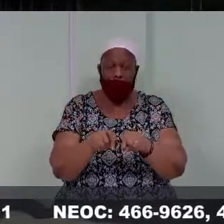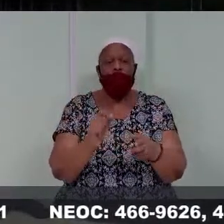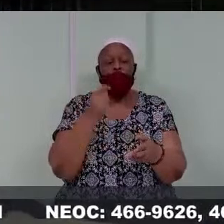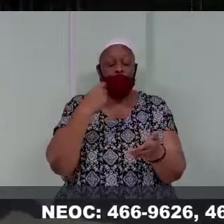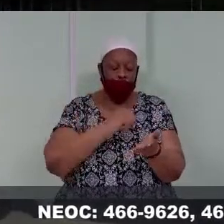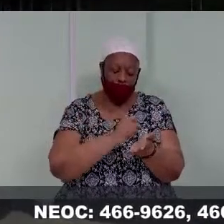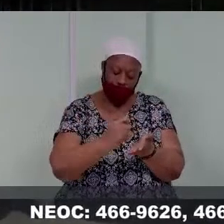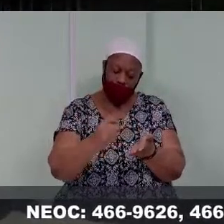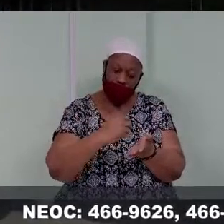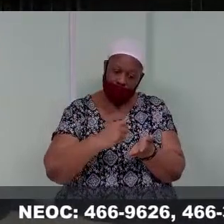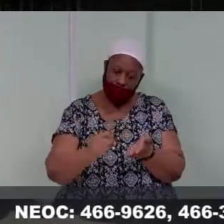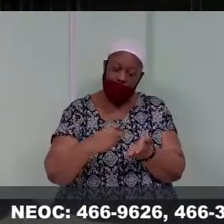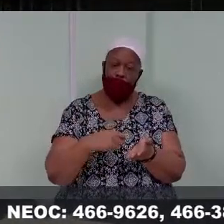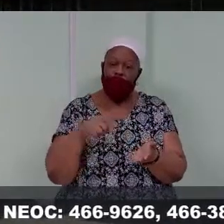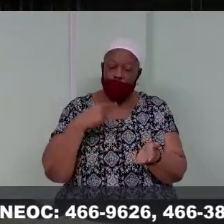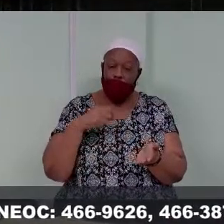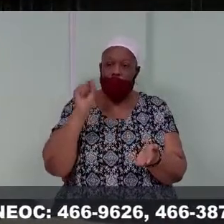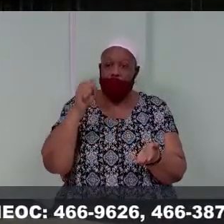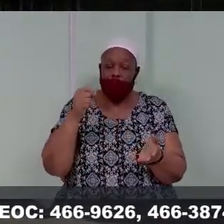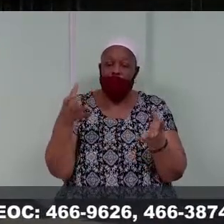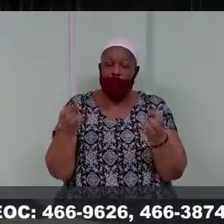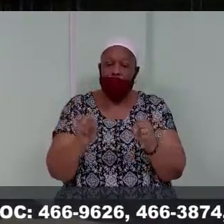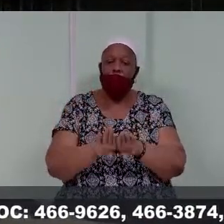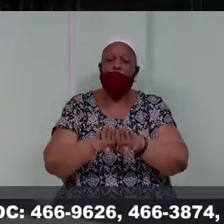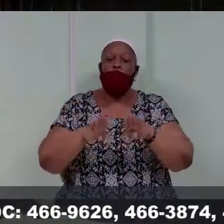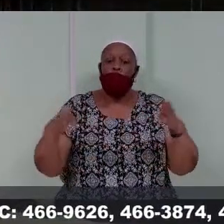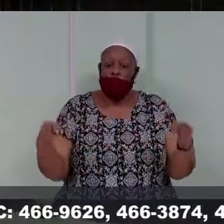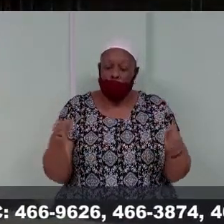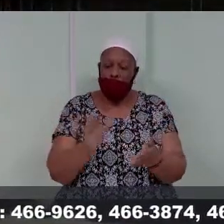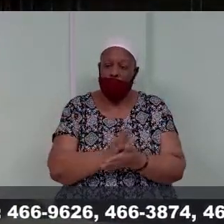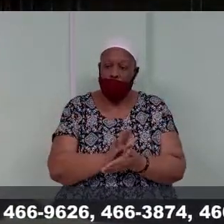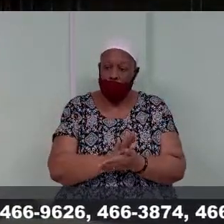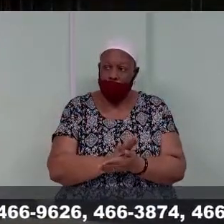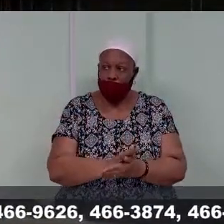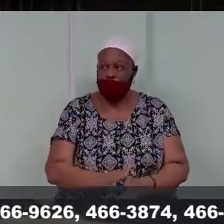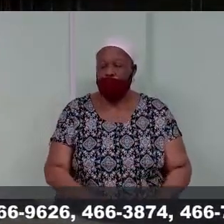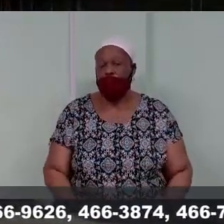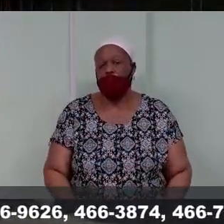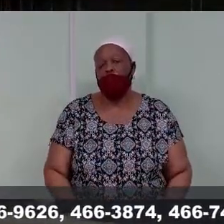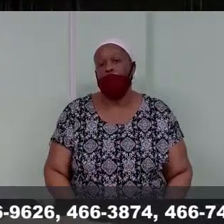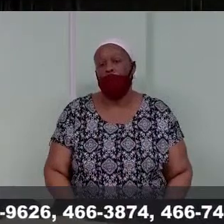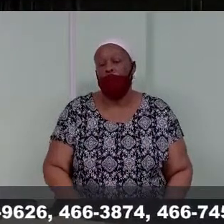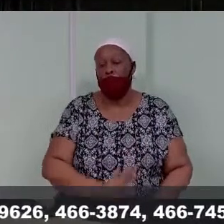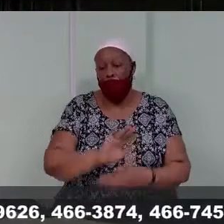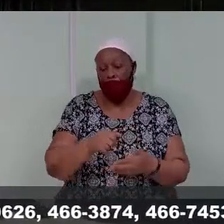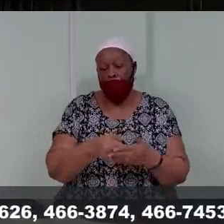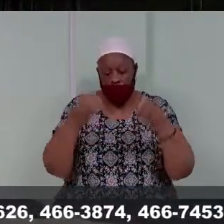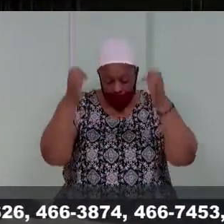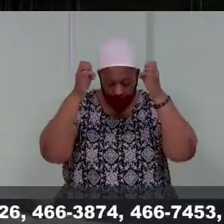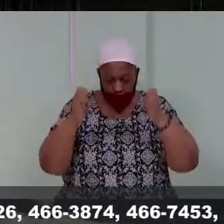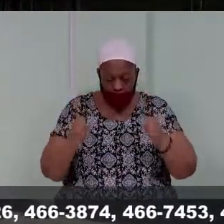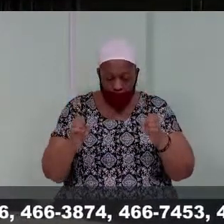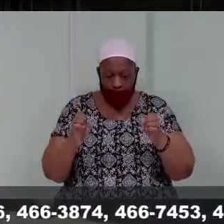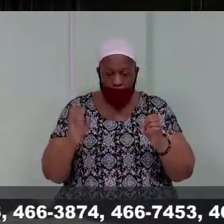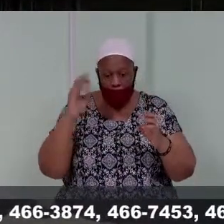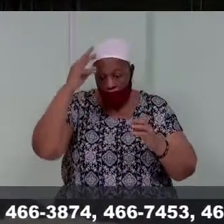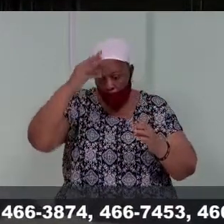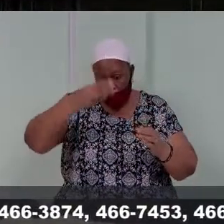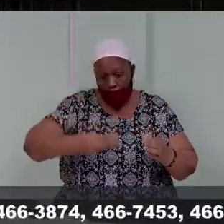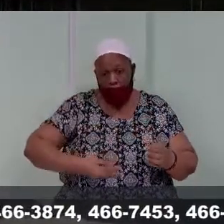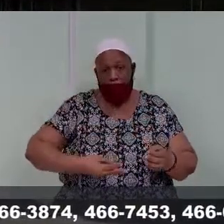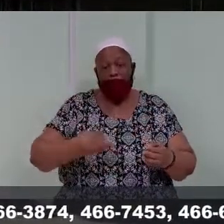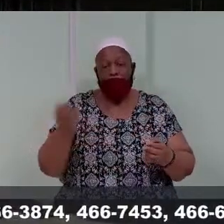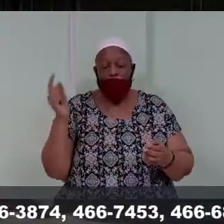The Early Childhood Development Unit and the Ministry of Education welcome you and ask that you come speedily